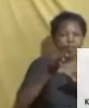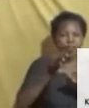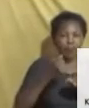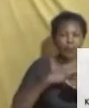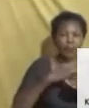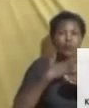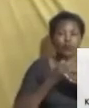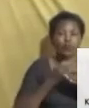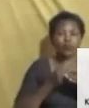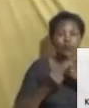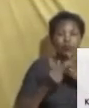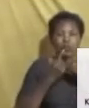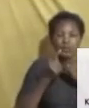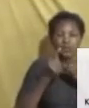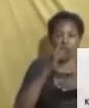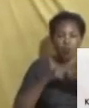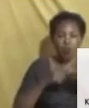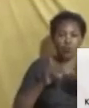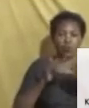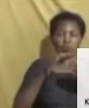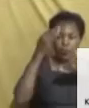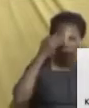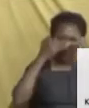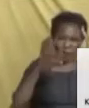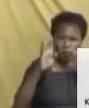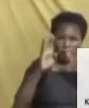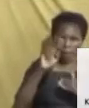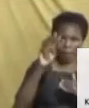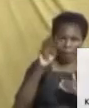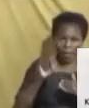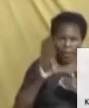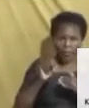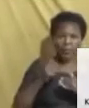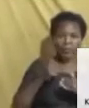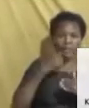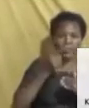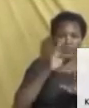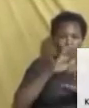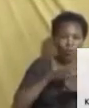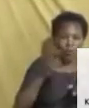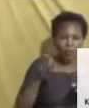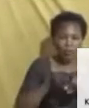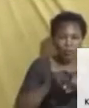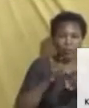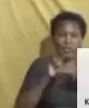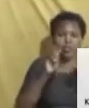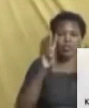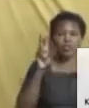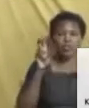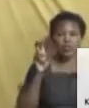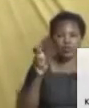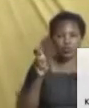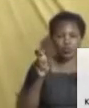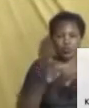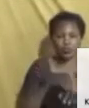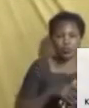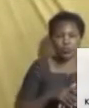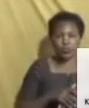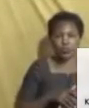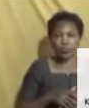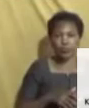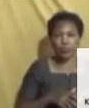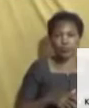is written by Professor Ben Nweze on the same issue.